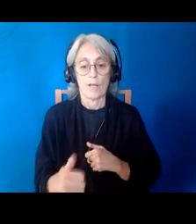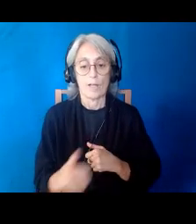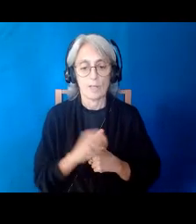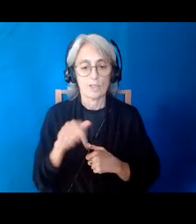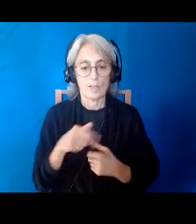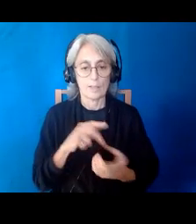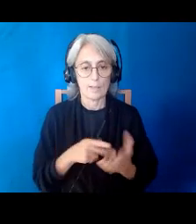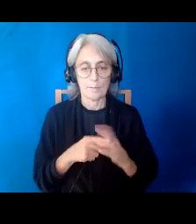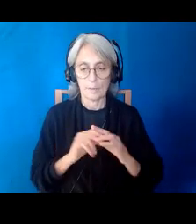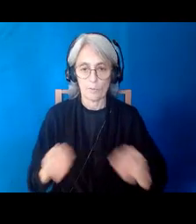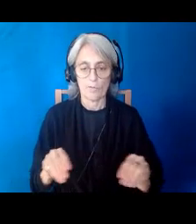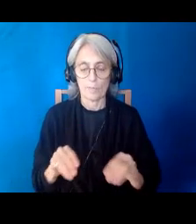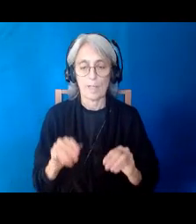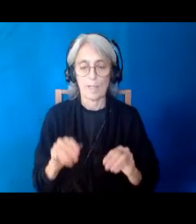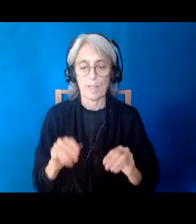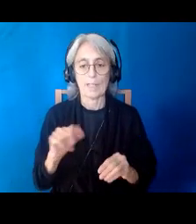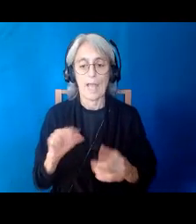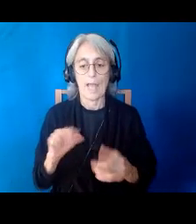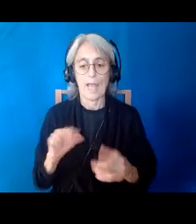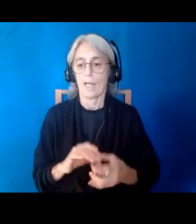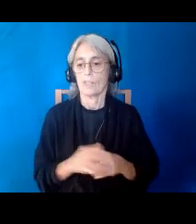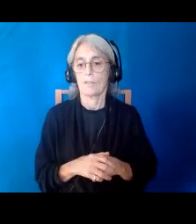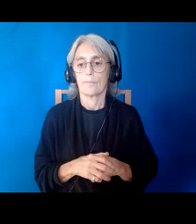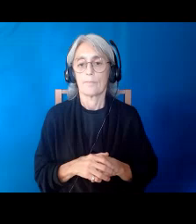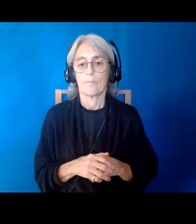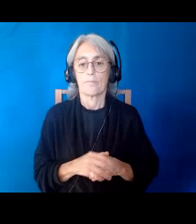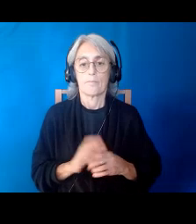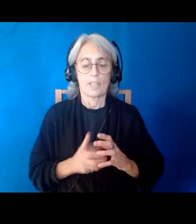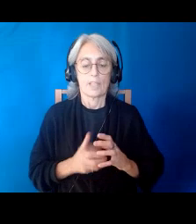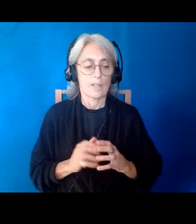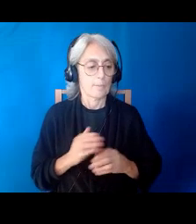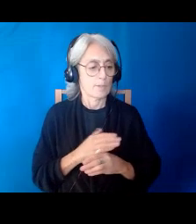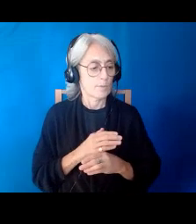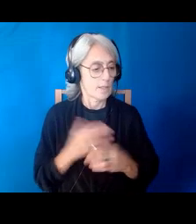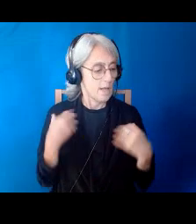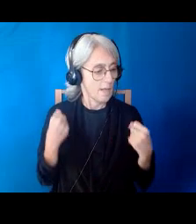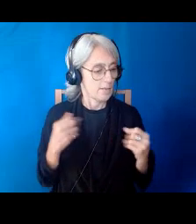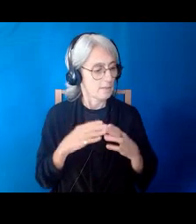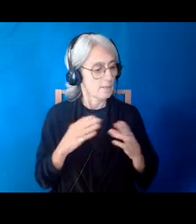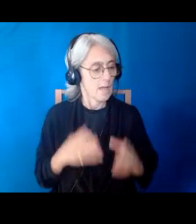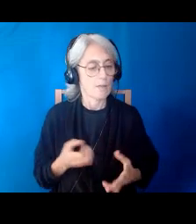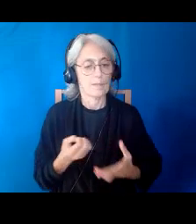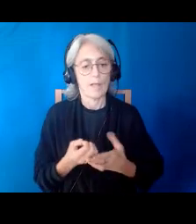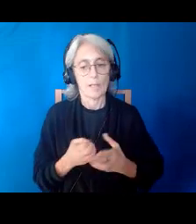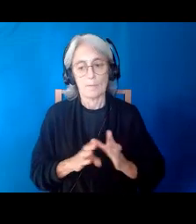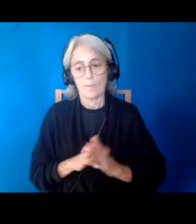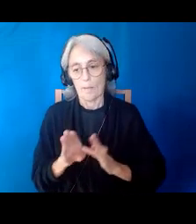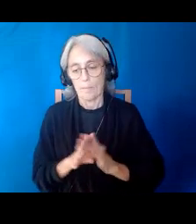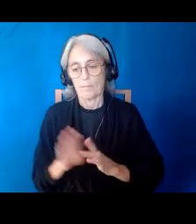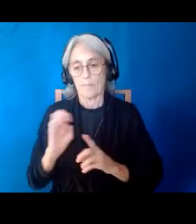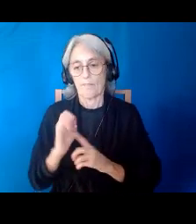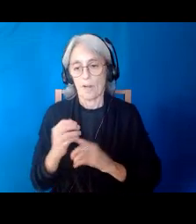is a connection. It intersects health, housing, economic development, and environmental justice.